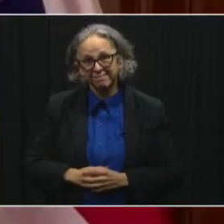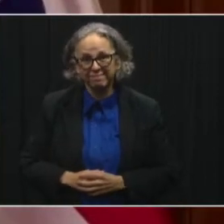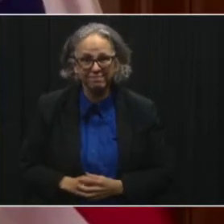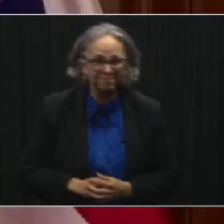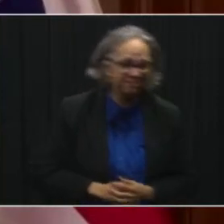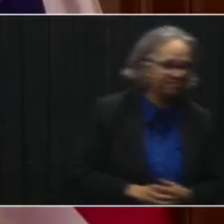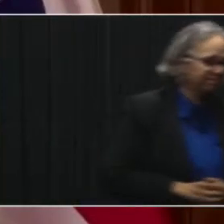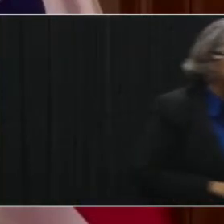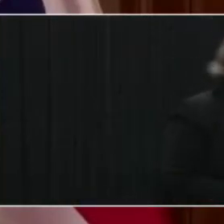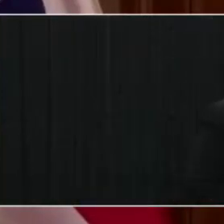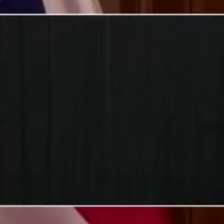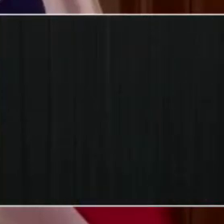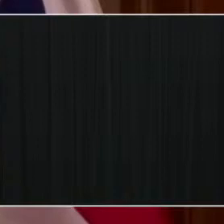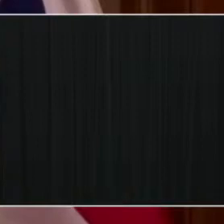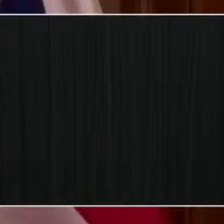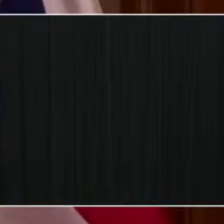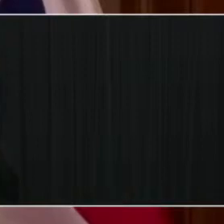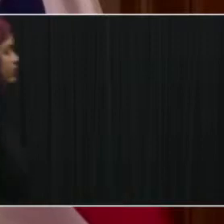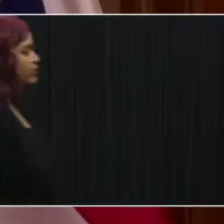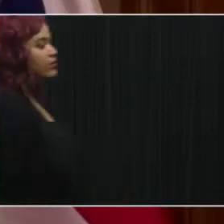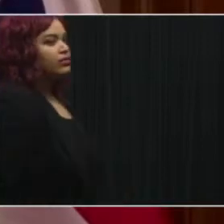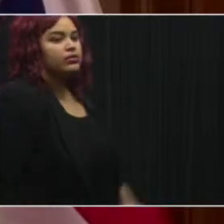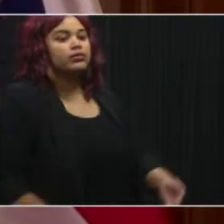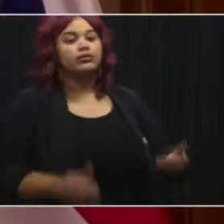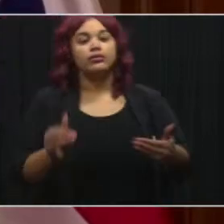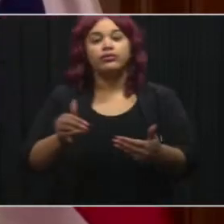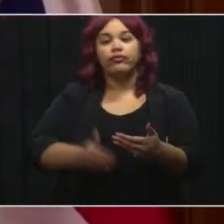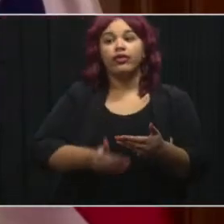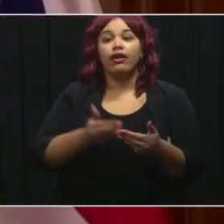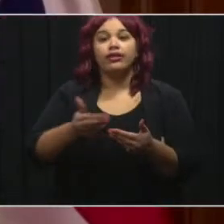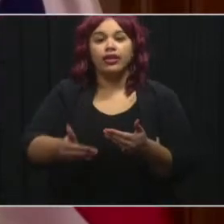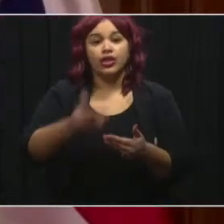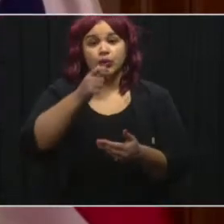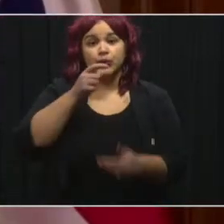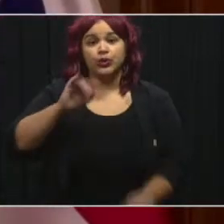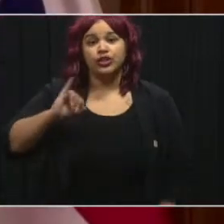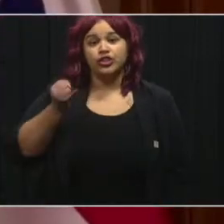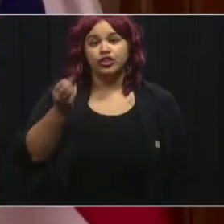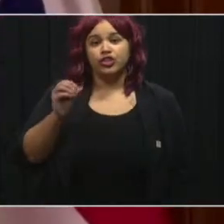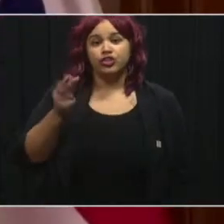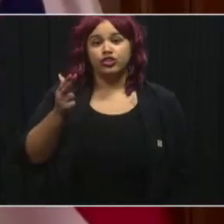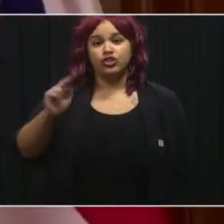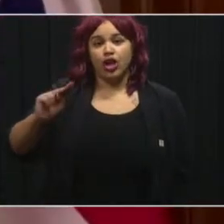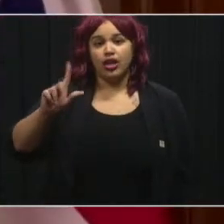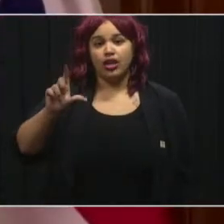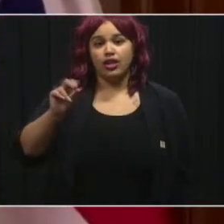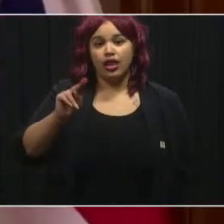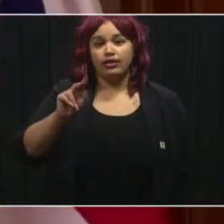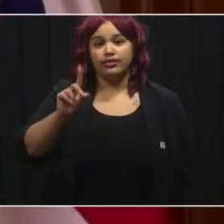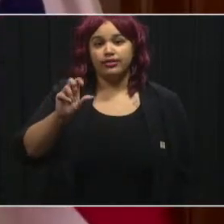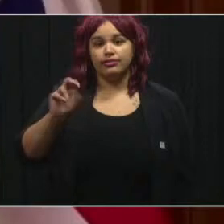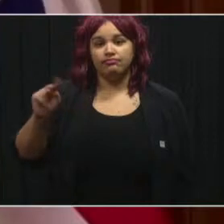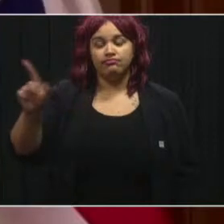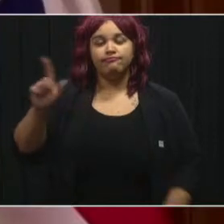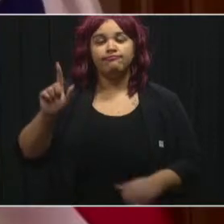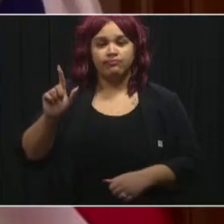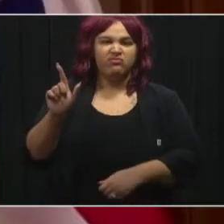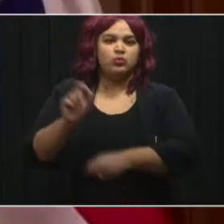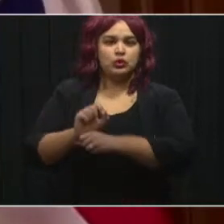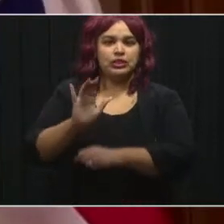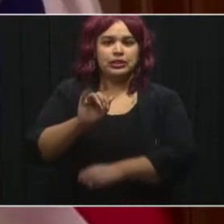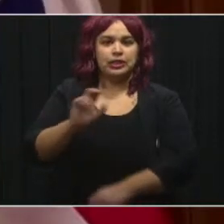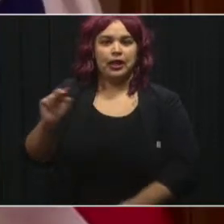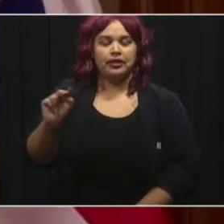Next question is from John London at WLWT in Cincinnati. Hey, John. Yeah. Hi, Governor. I have a